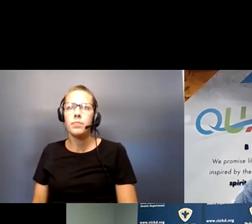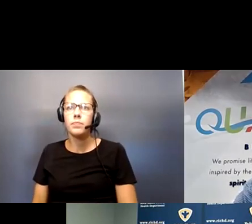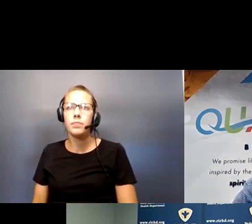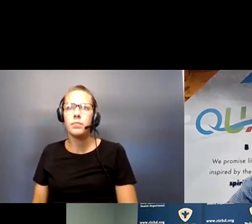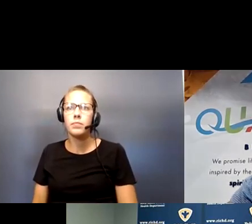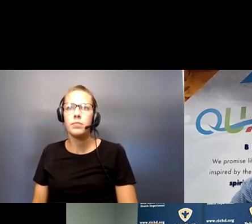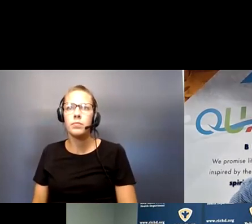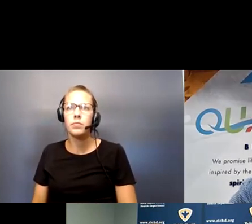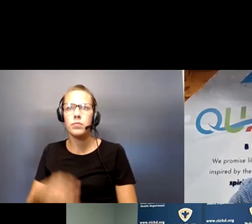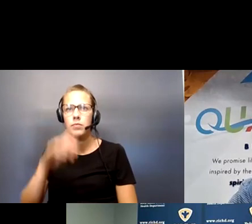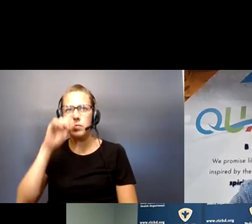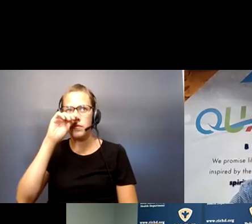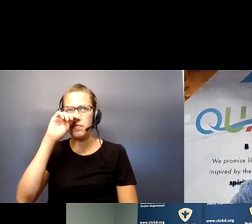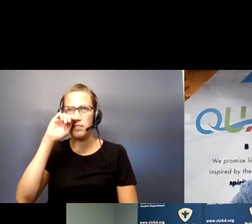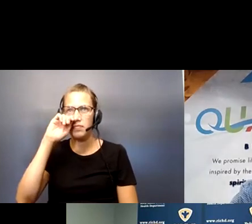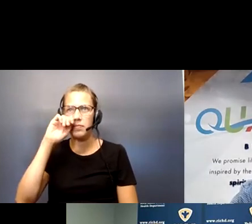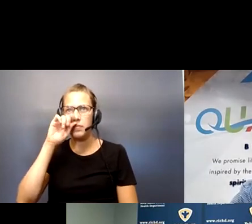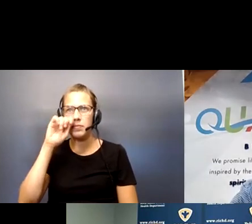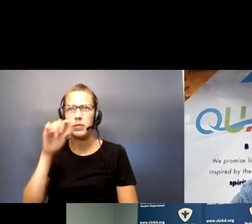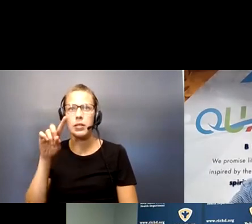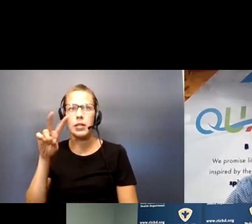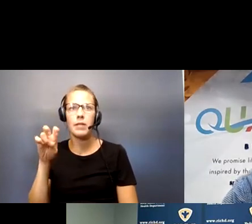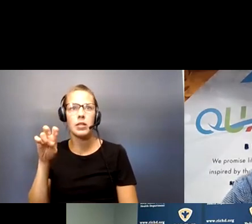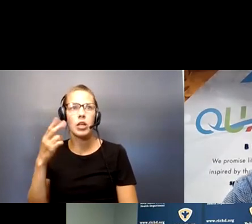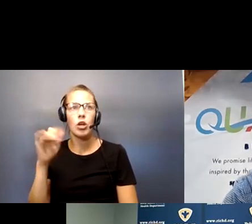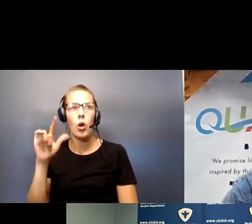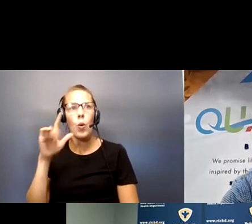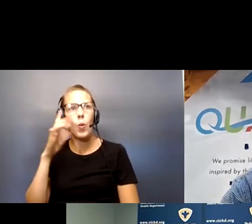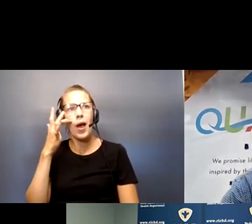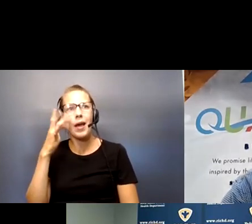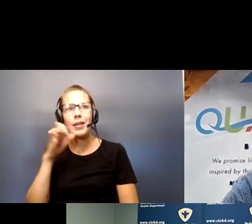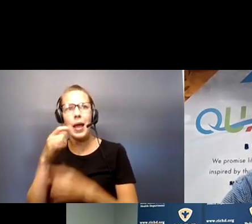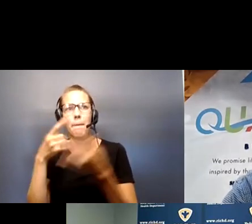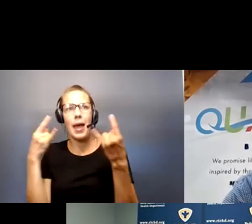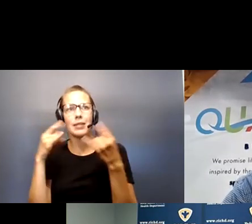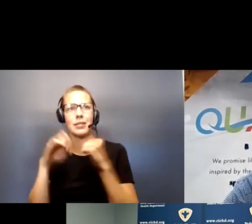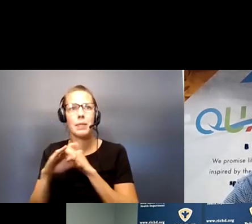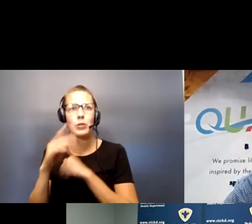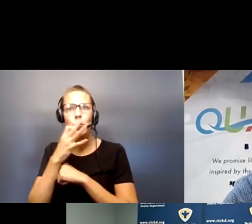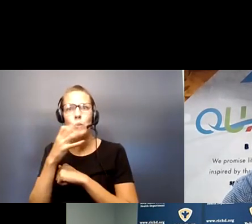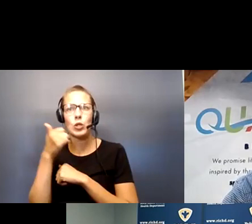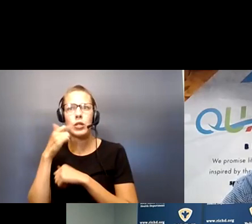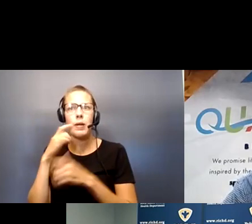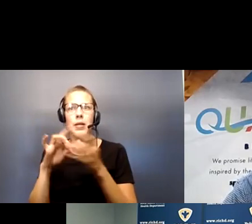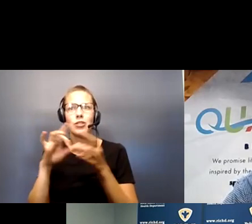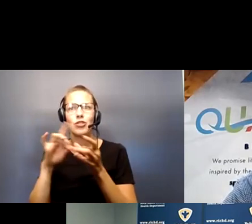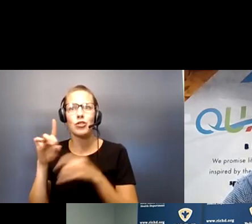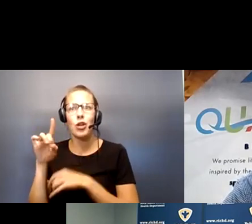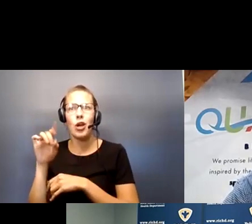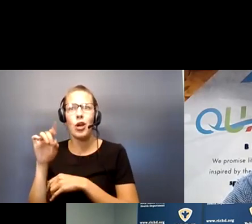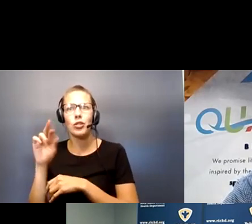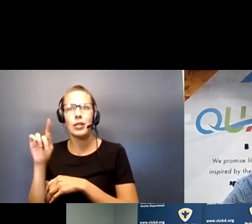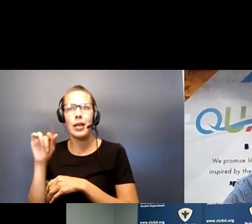Thank you, Paul. There's a question here for Dave Herrell. Why wasn't there a masking campaign sooner? And mentioning that Dr. Katz has been calling